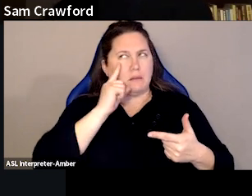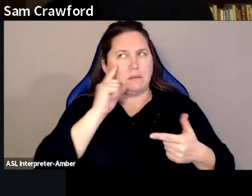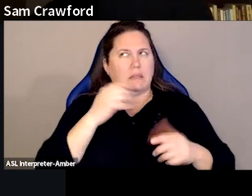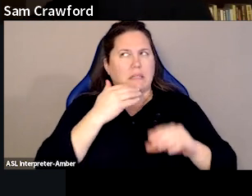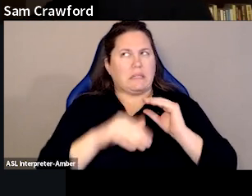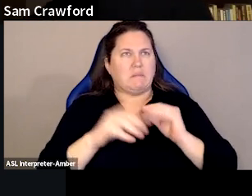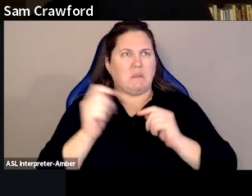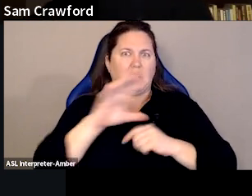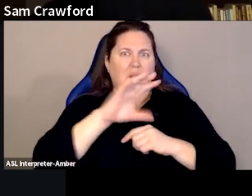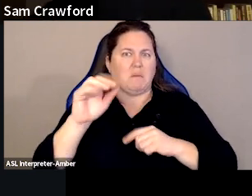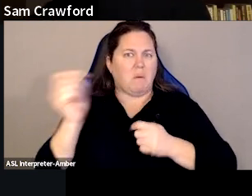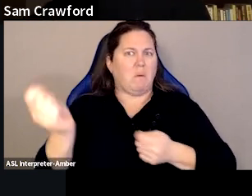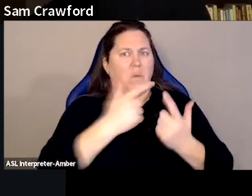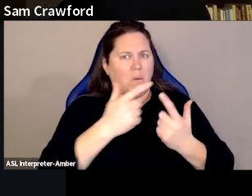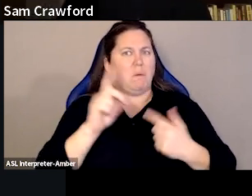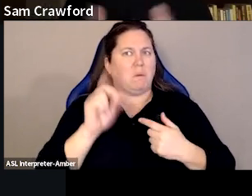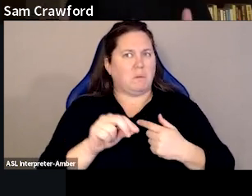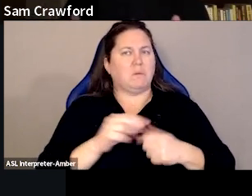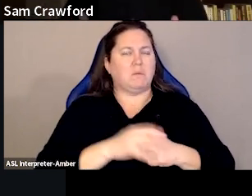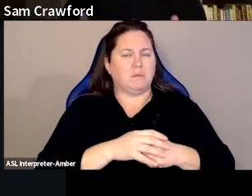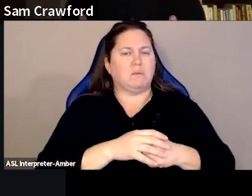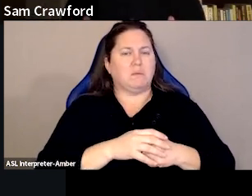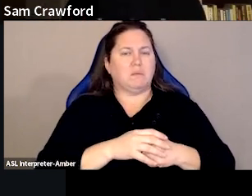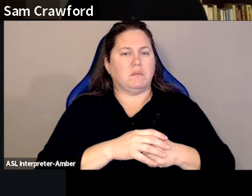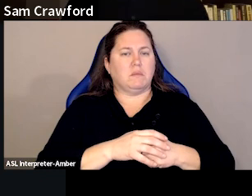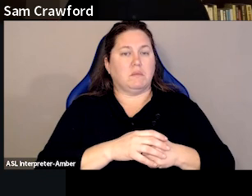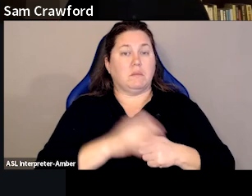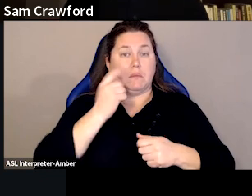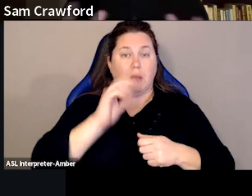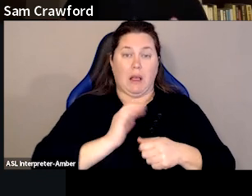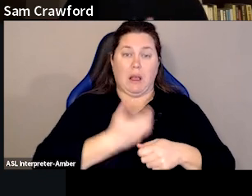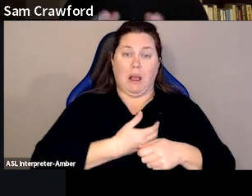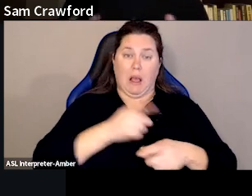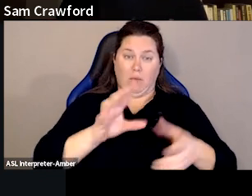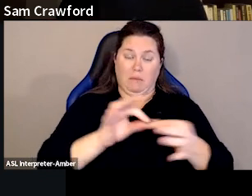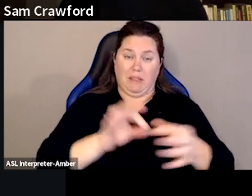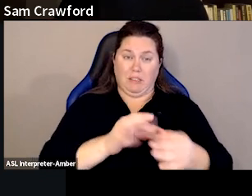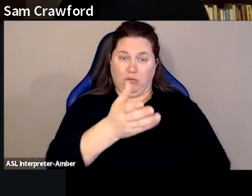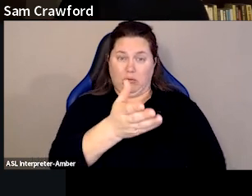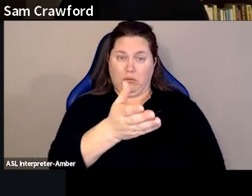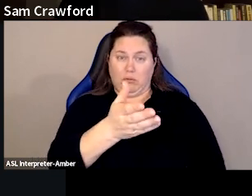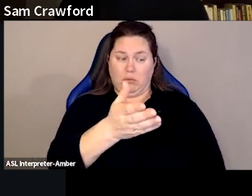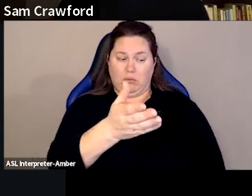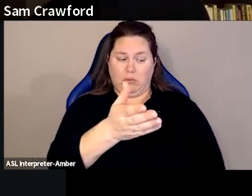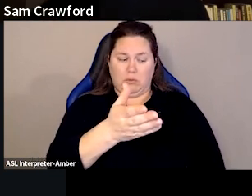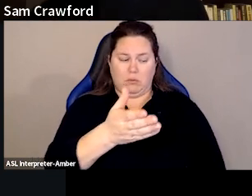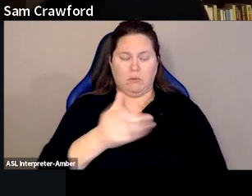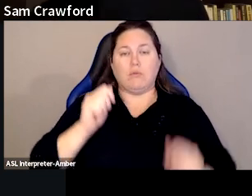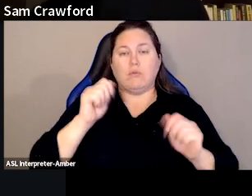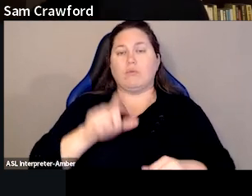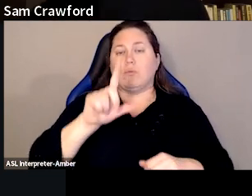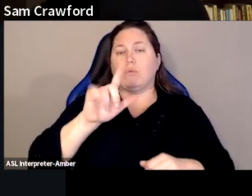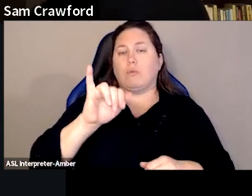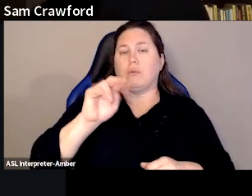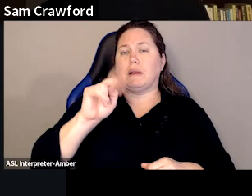do that. And it's even in our LinkedIn messages. So you could literally have a conversation now with someone on LinkedIn where